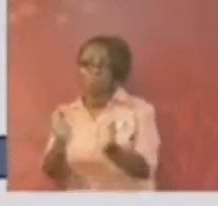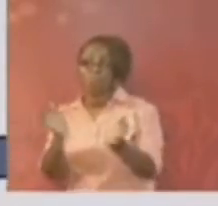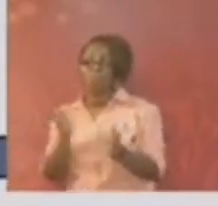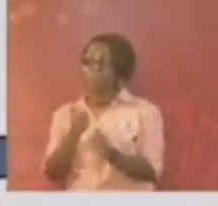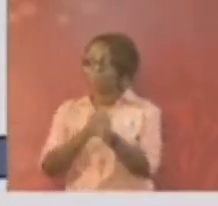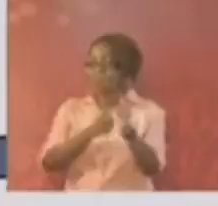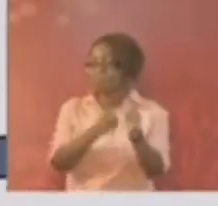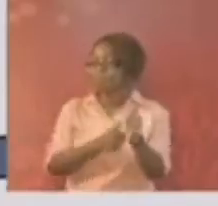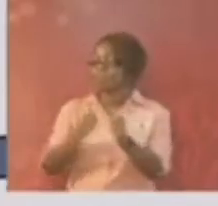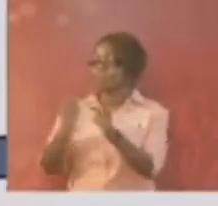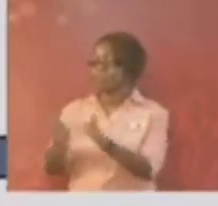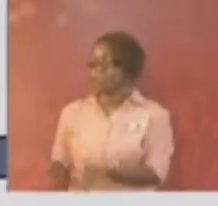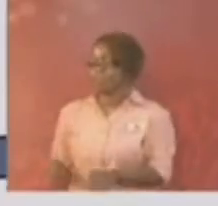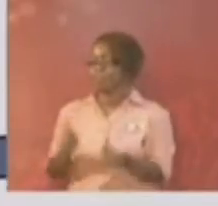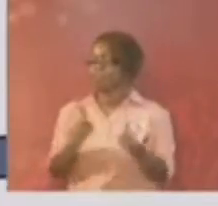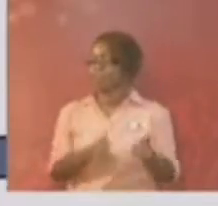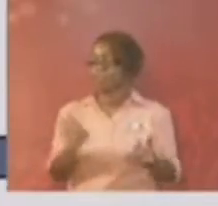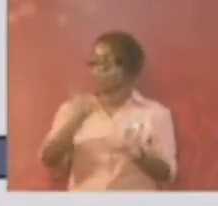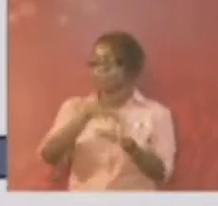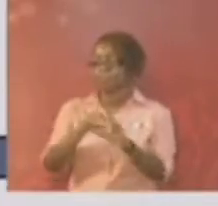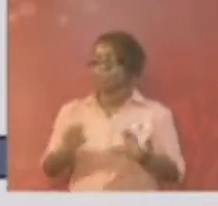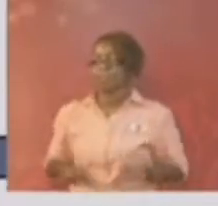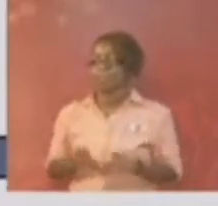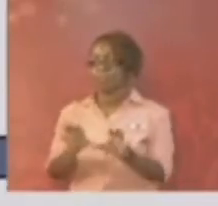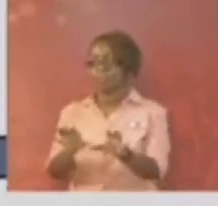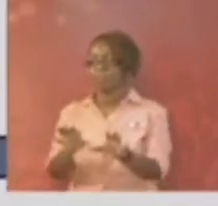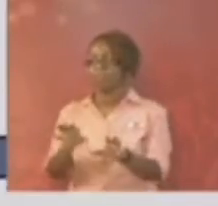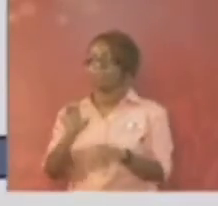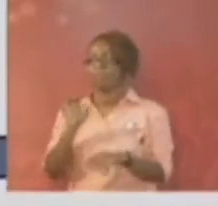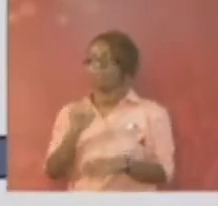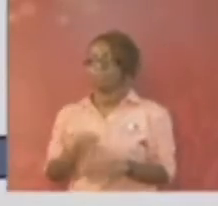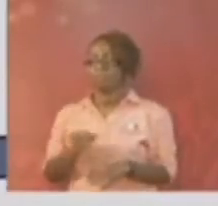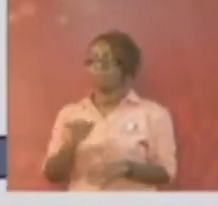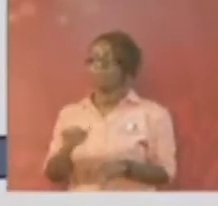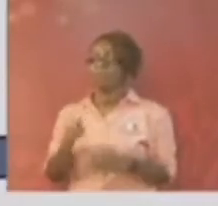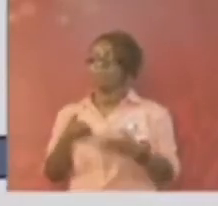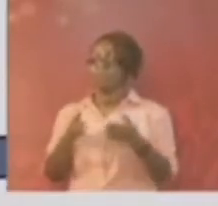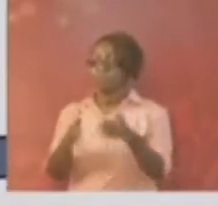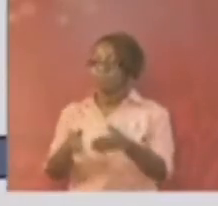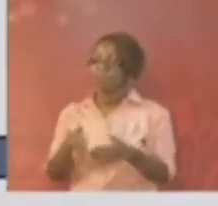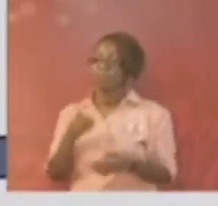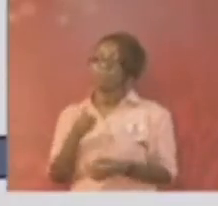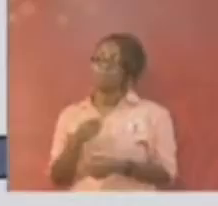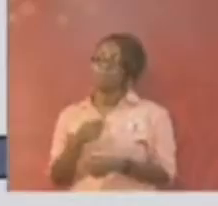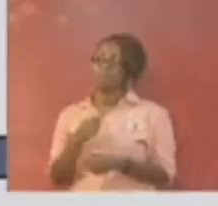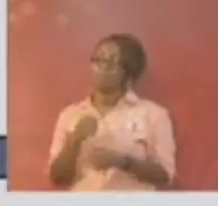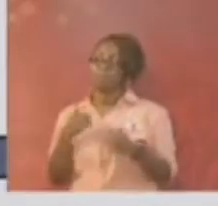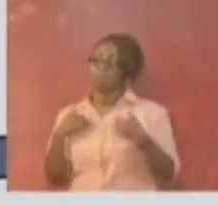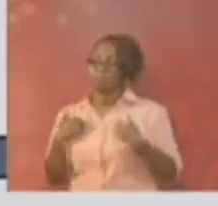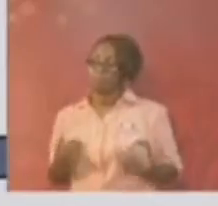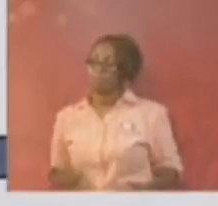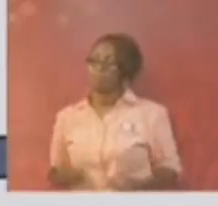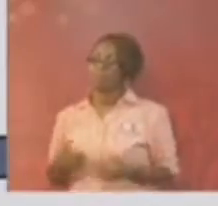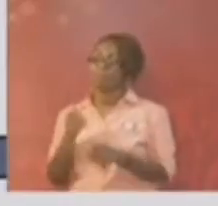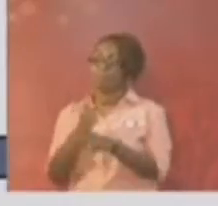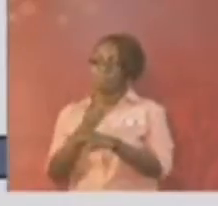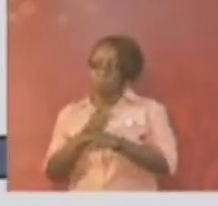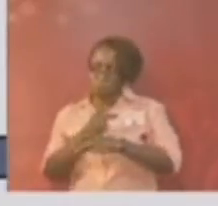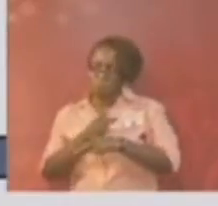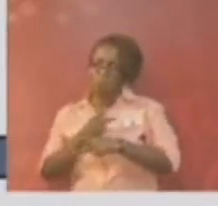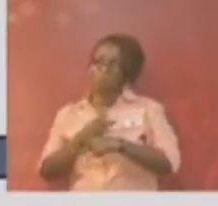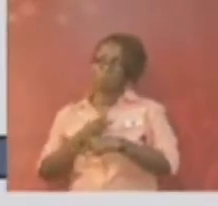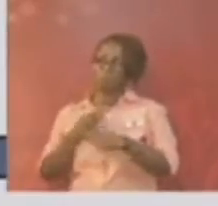to engage in activities that are focused on self-care and self-efficacy.